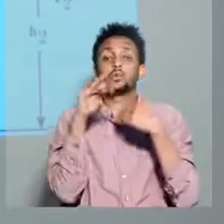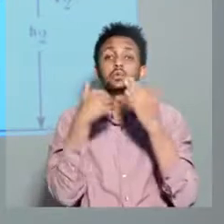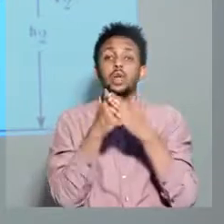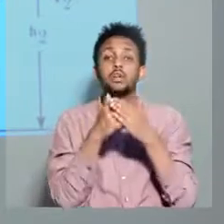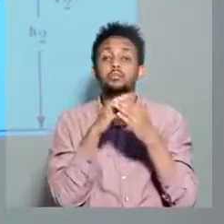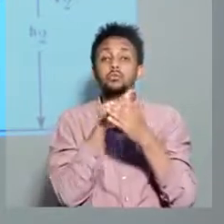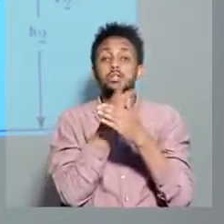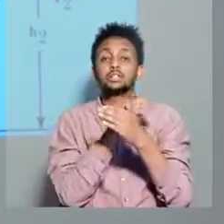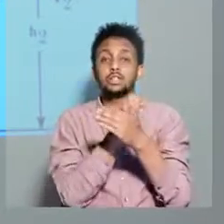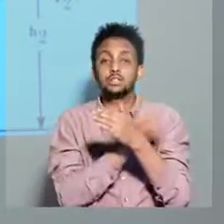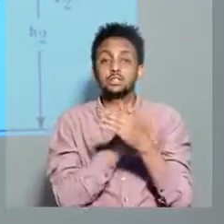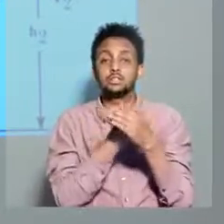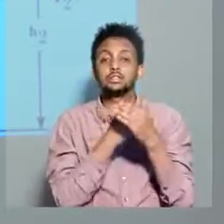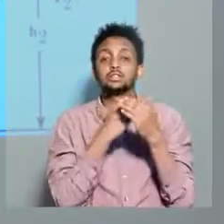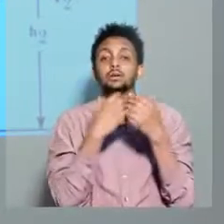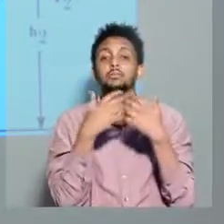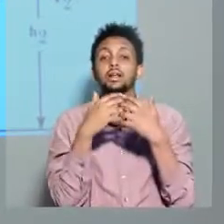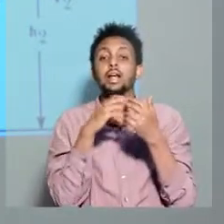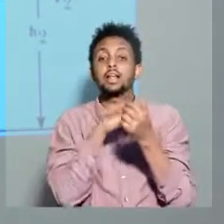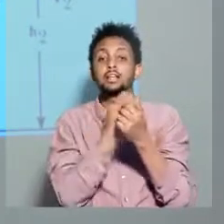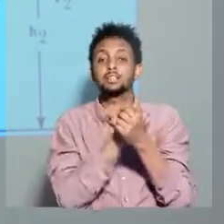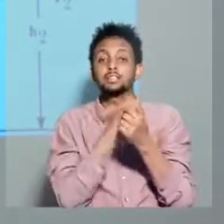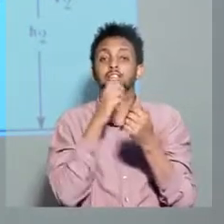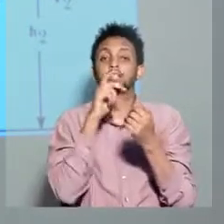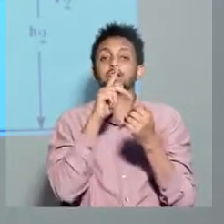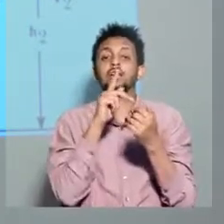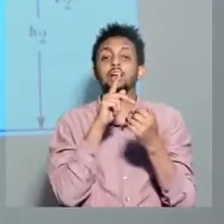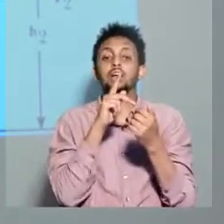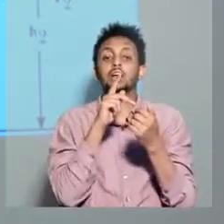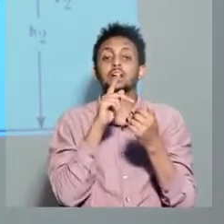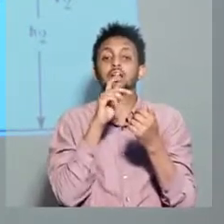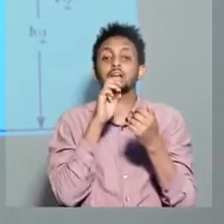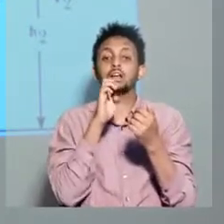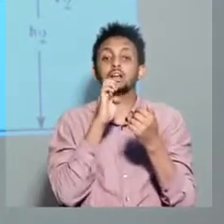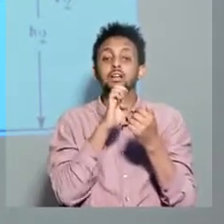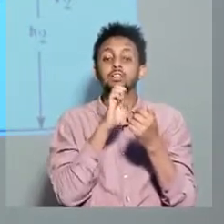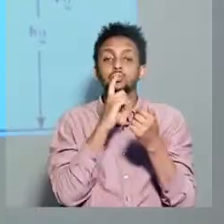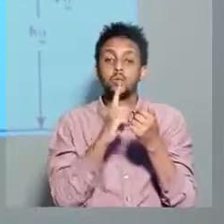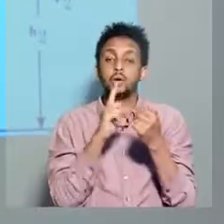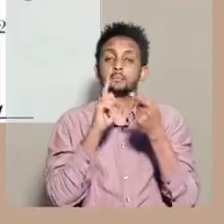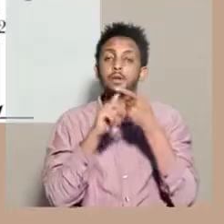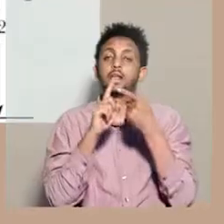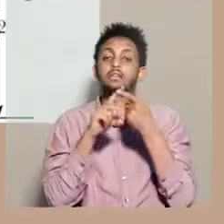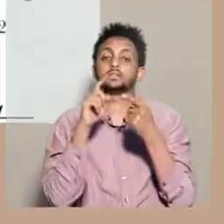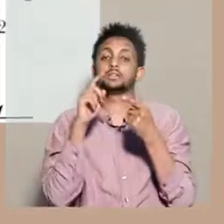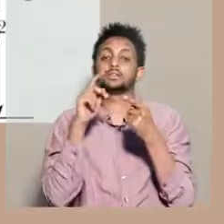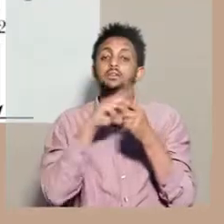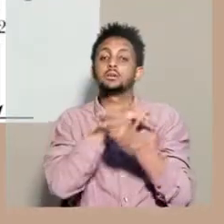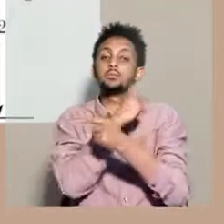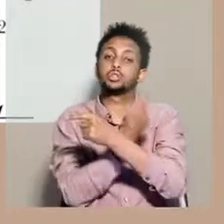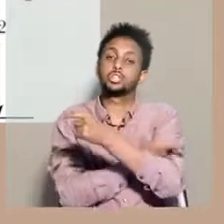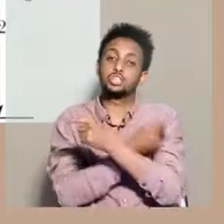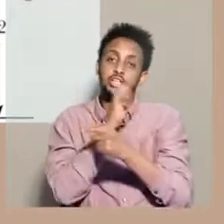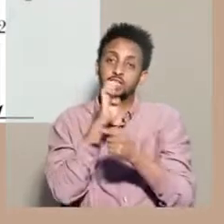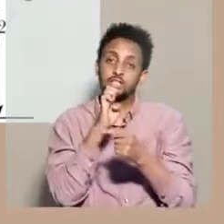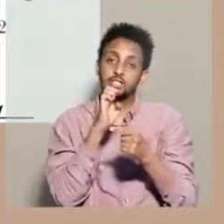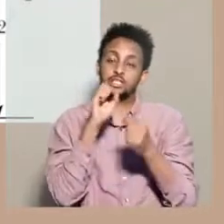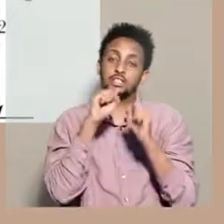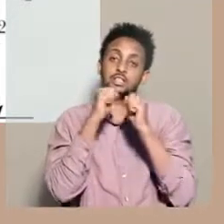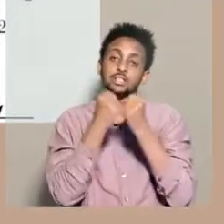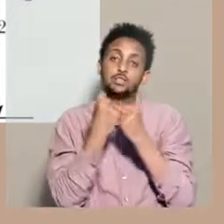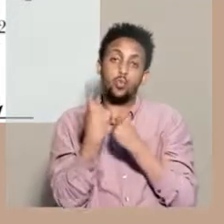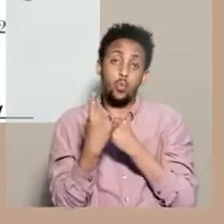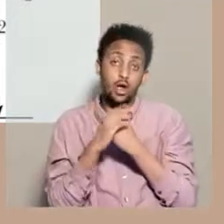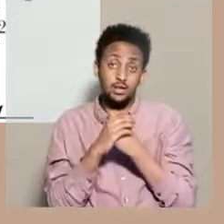potential energy and kinetic energy. Mechanical energy means kinetic energy at section 1 plus potential energy at section